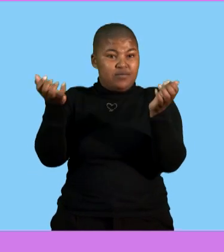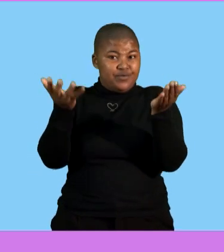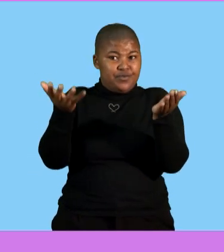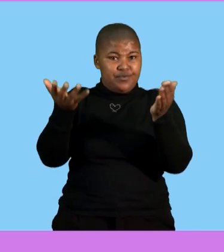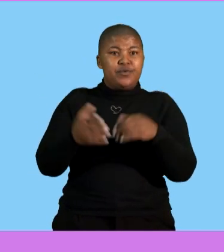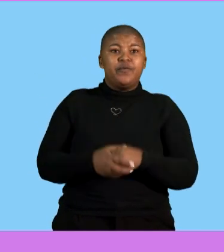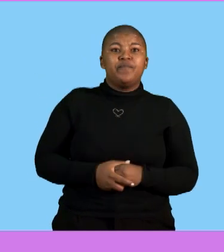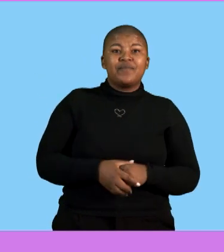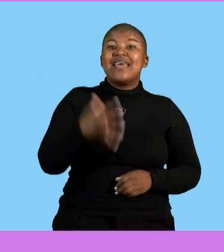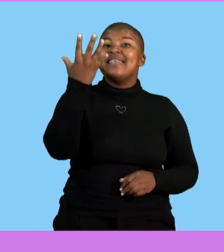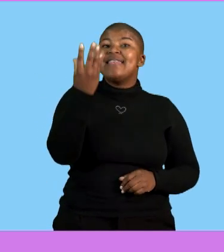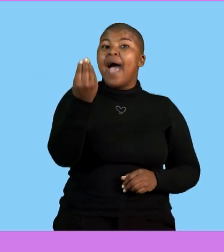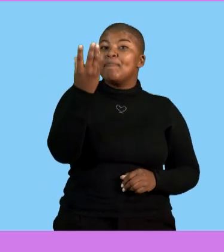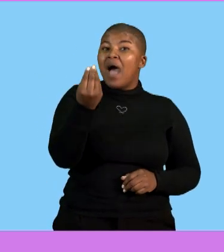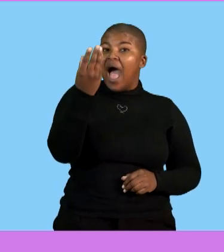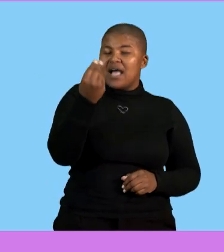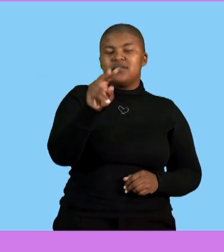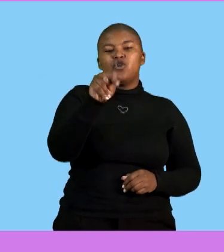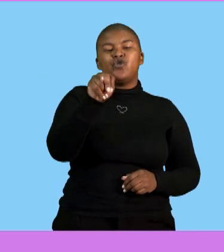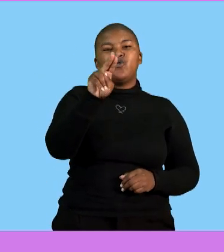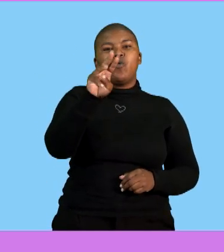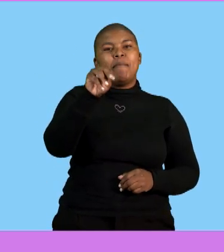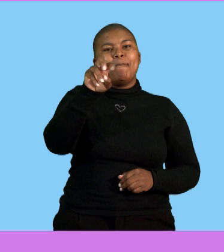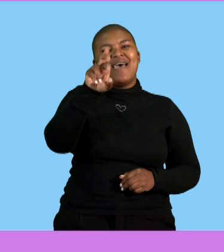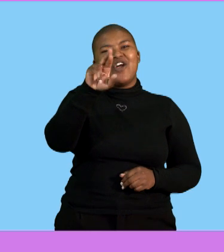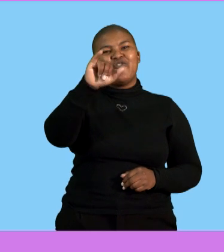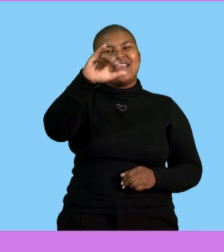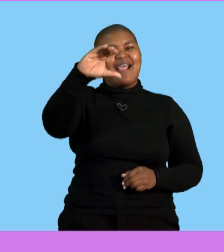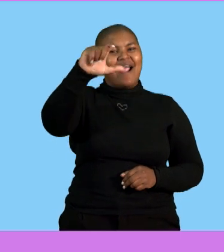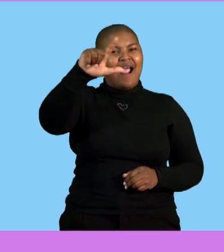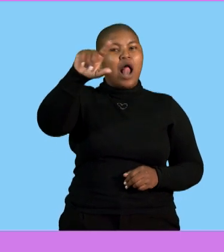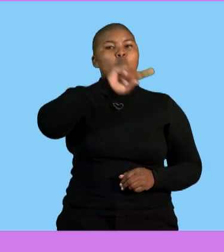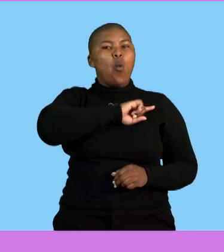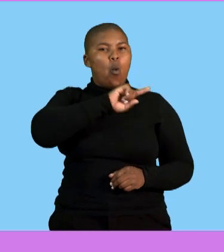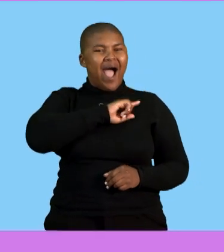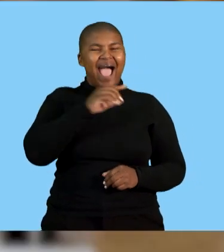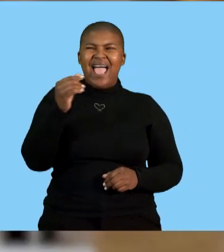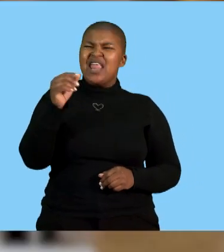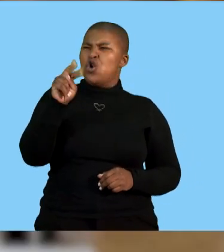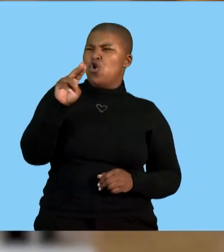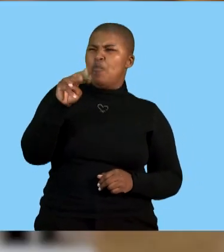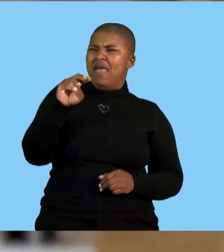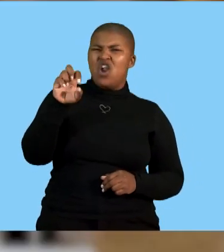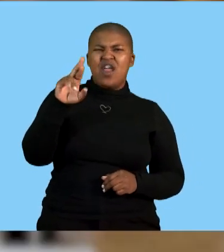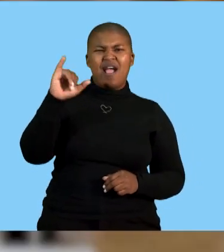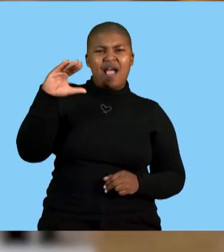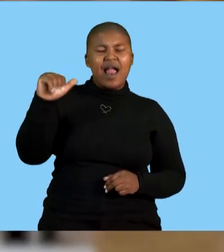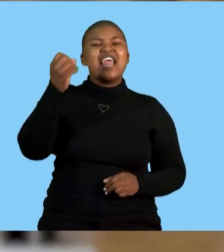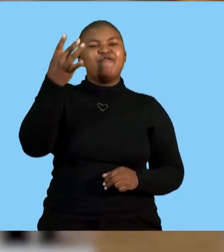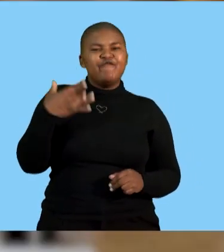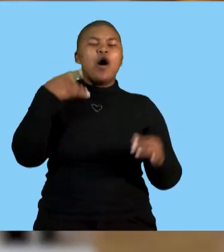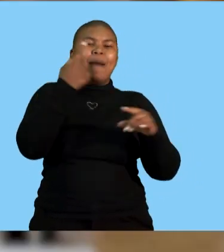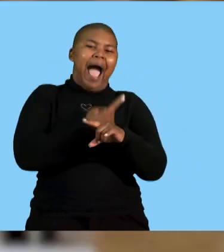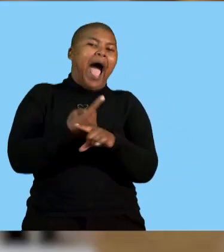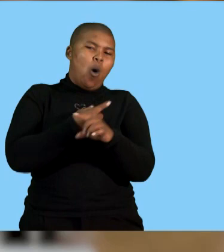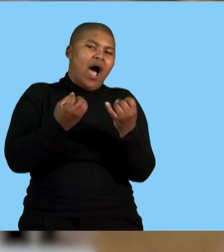data given is numerical. Why is it numerical? Because we are given the number of hours. So number